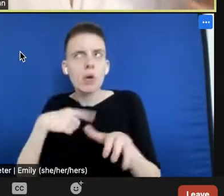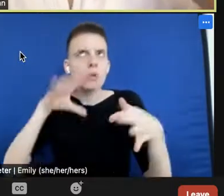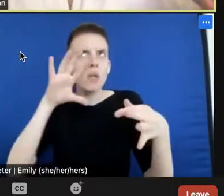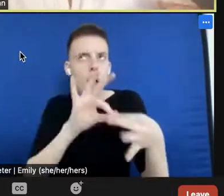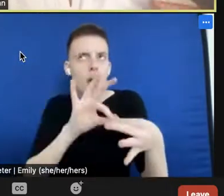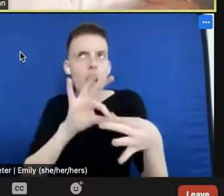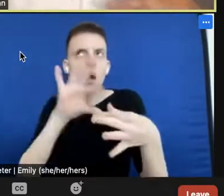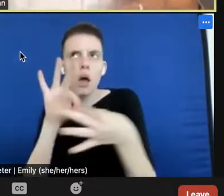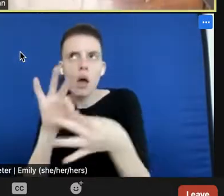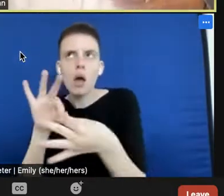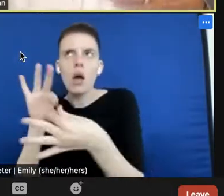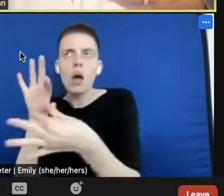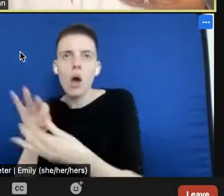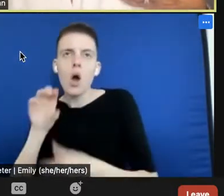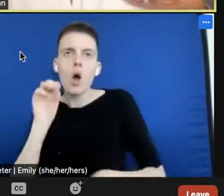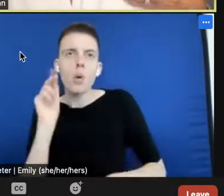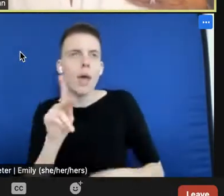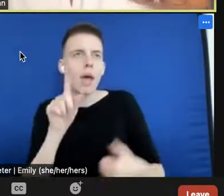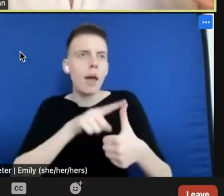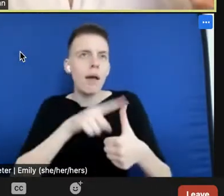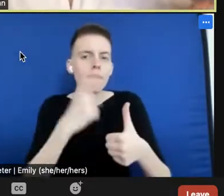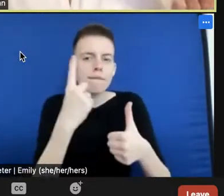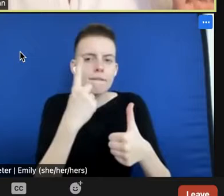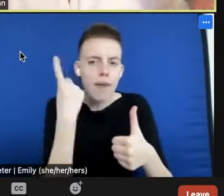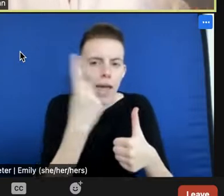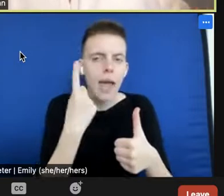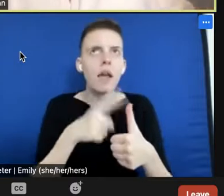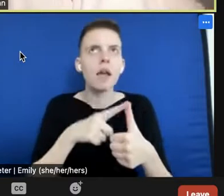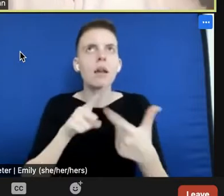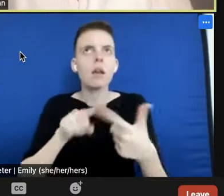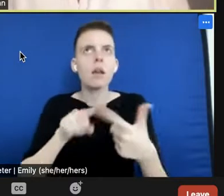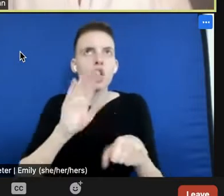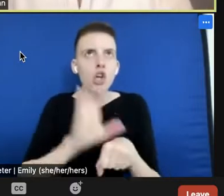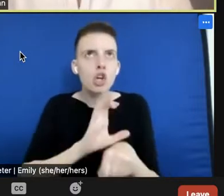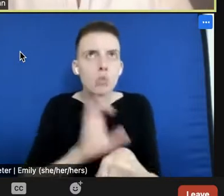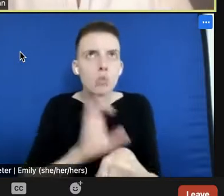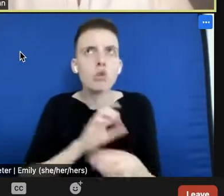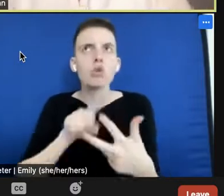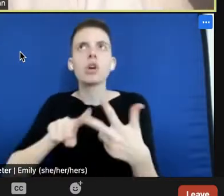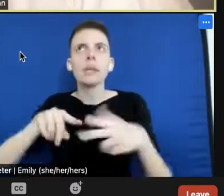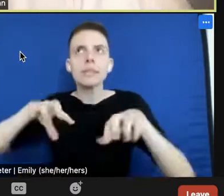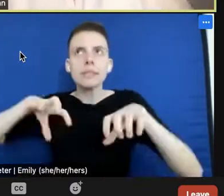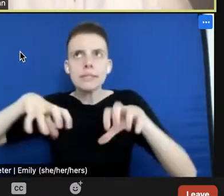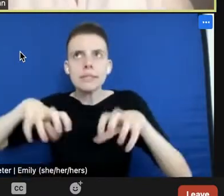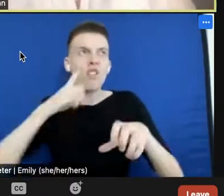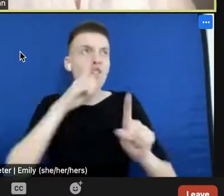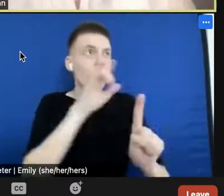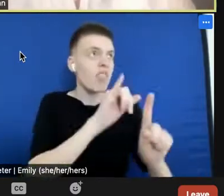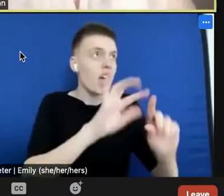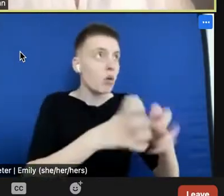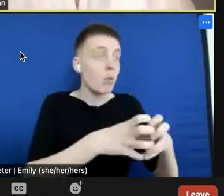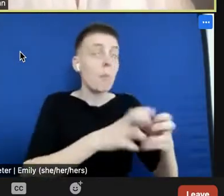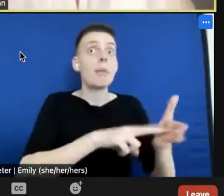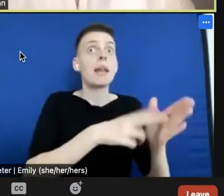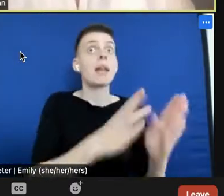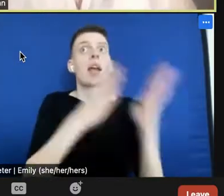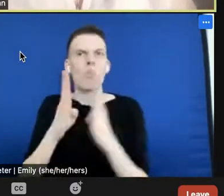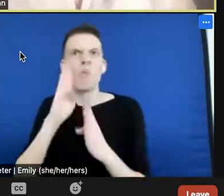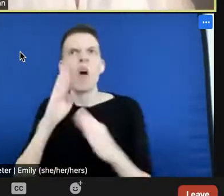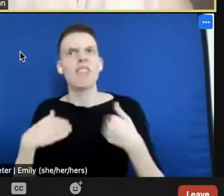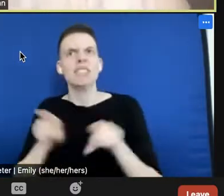and a computer and a sink in one group, there's probably those same things in the other group. But when he saw this, he said this